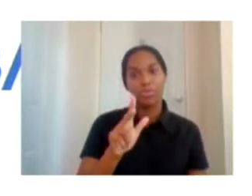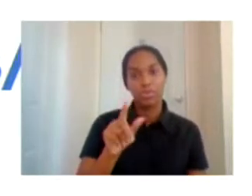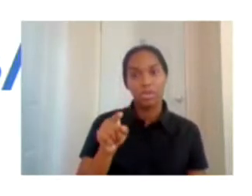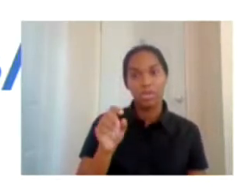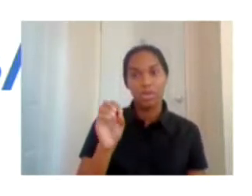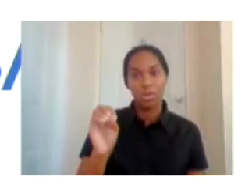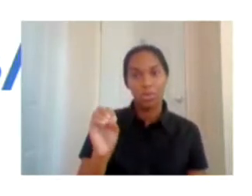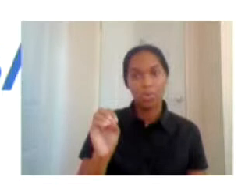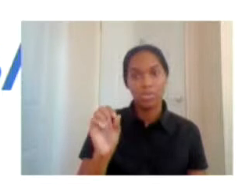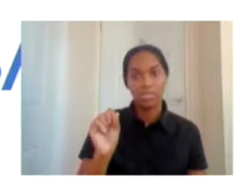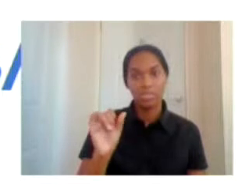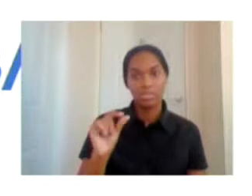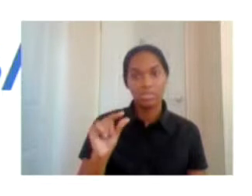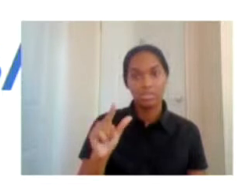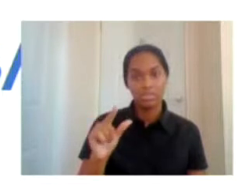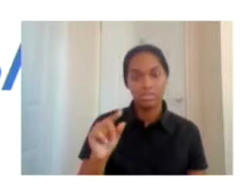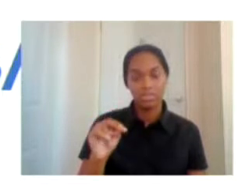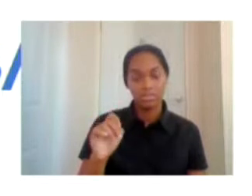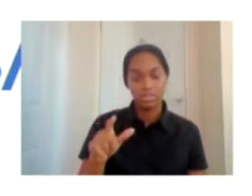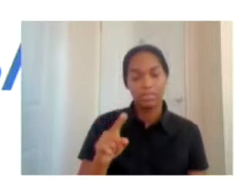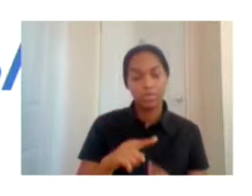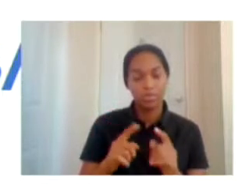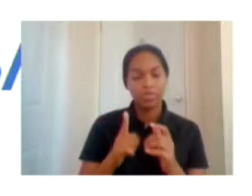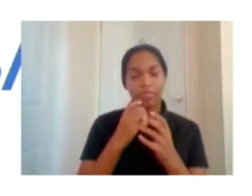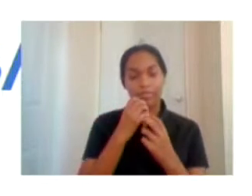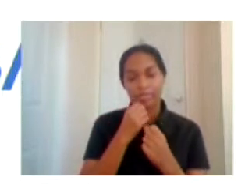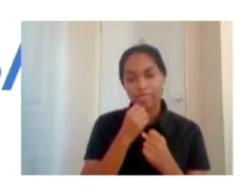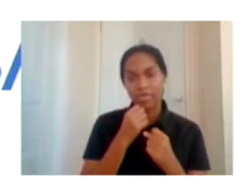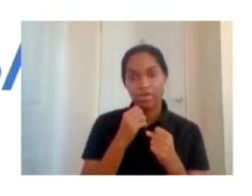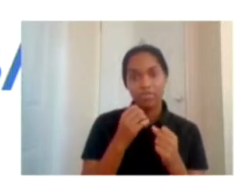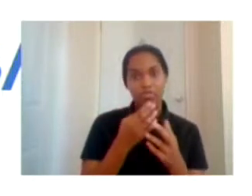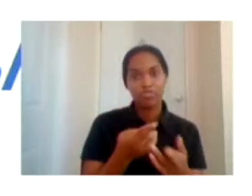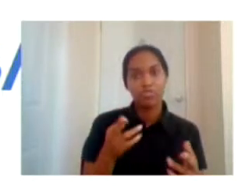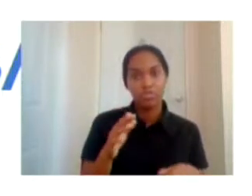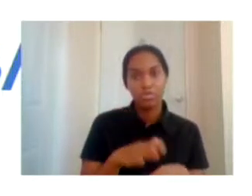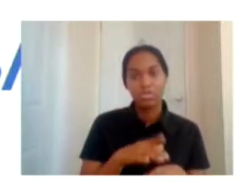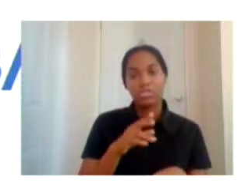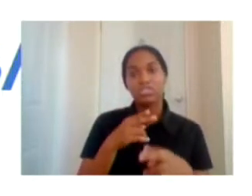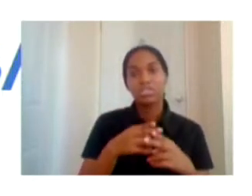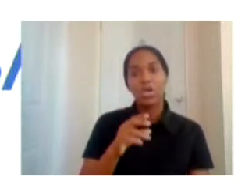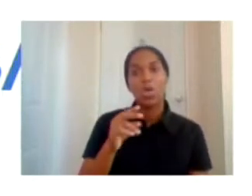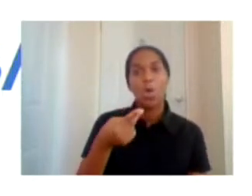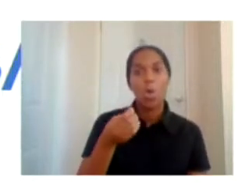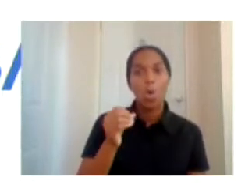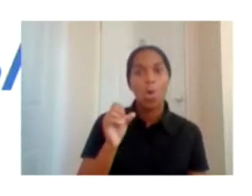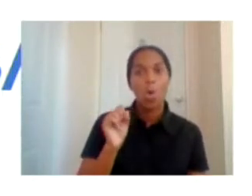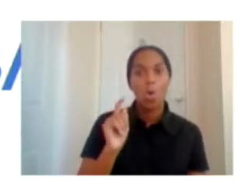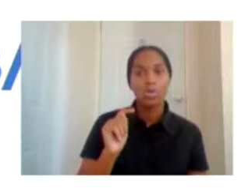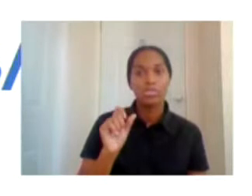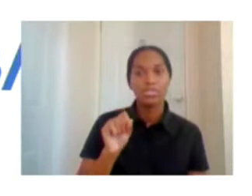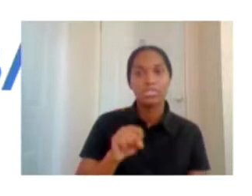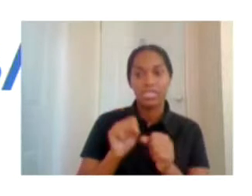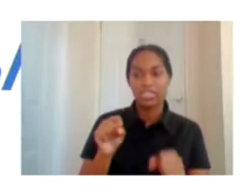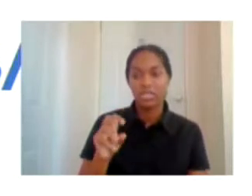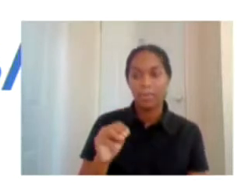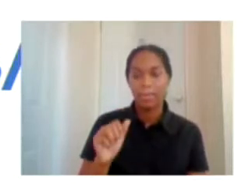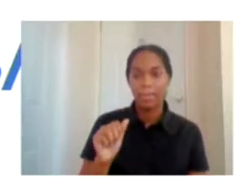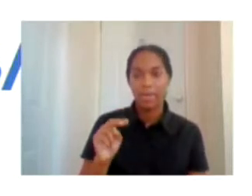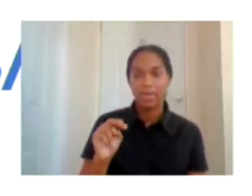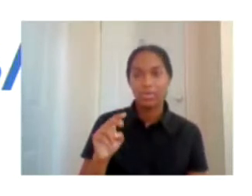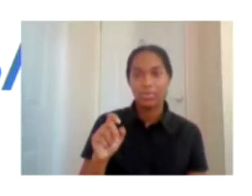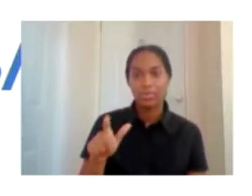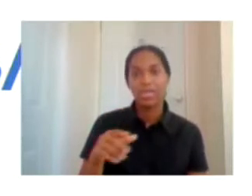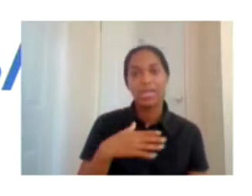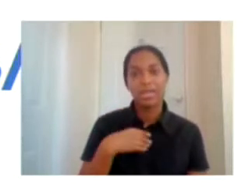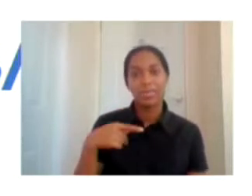the most valuable resources on our page is what's called the host station manual. And Pearl TV,